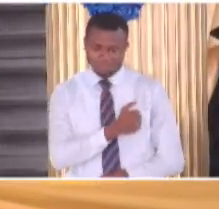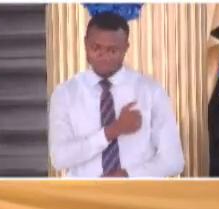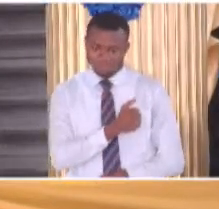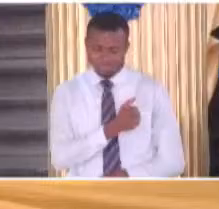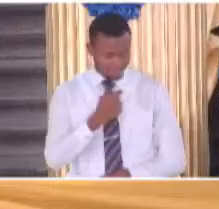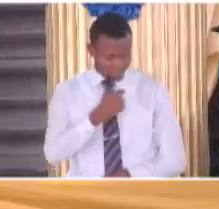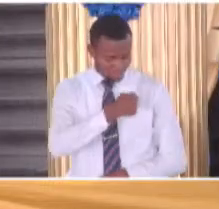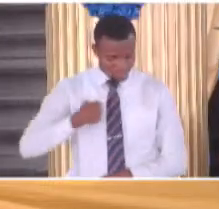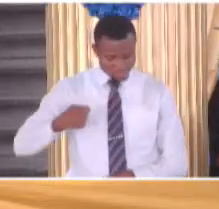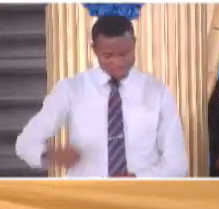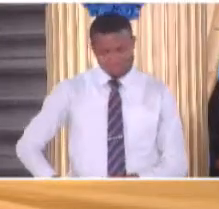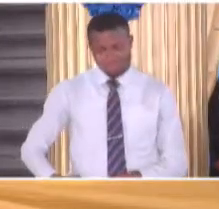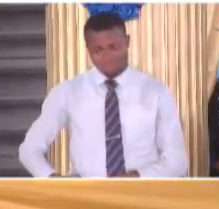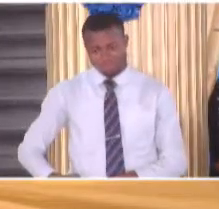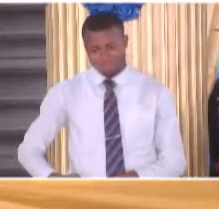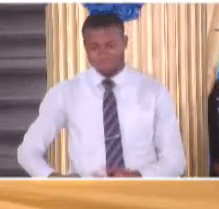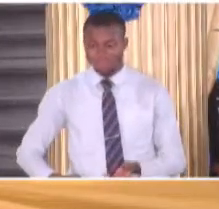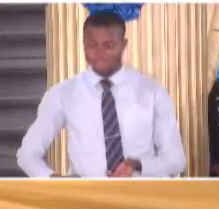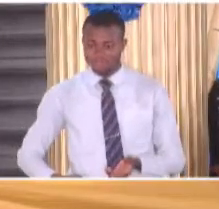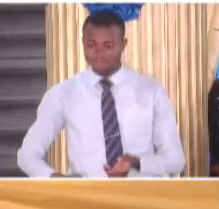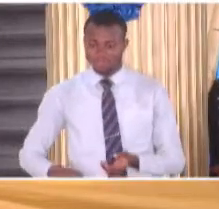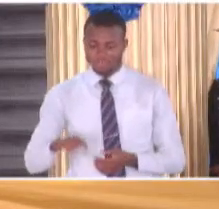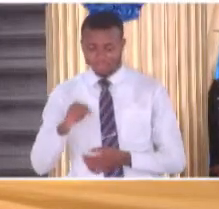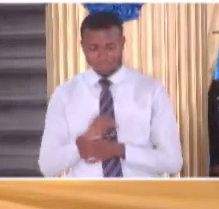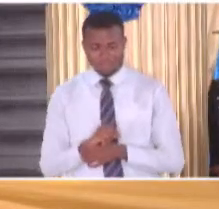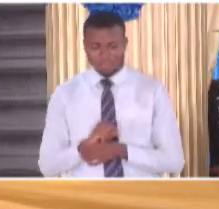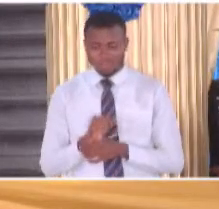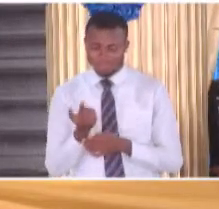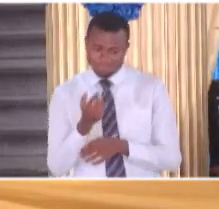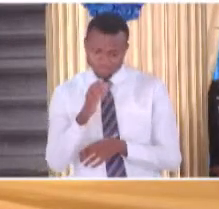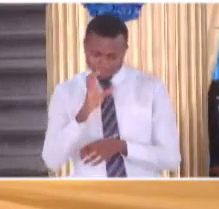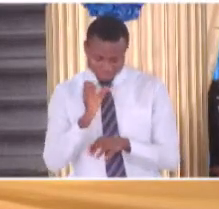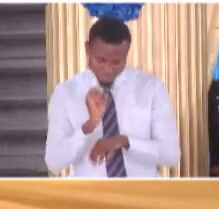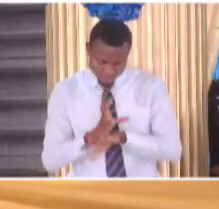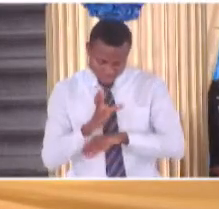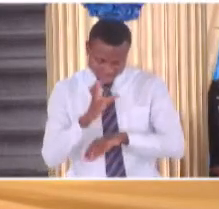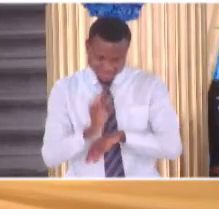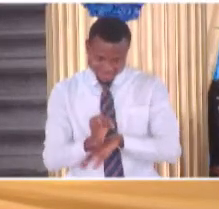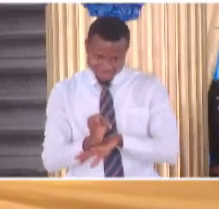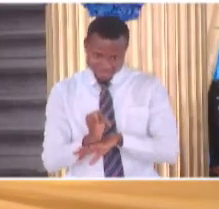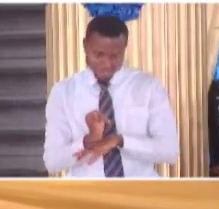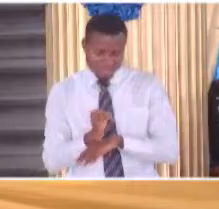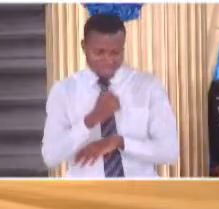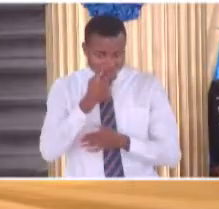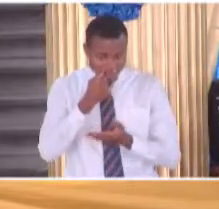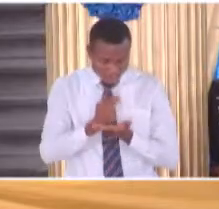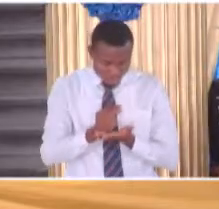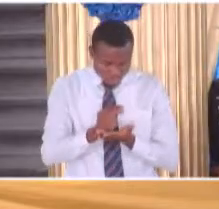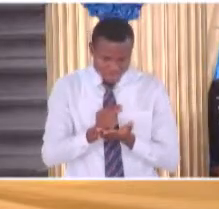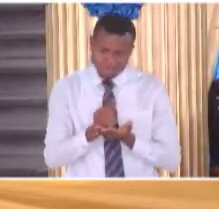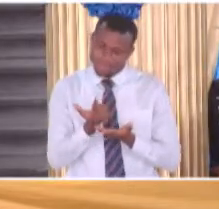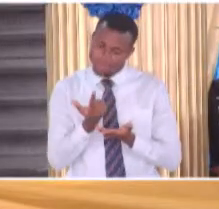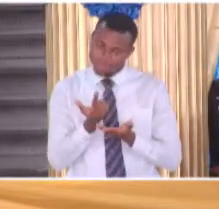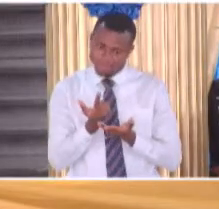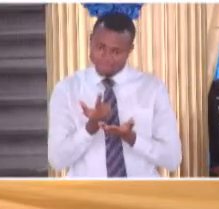China, Congo, Côte d'Ivoire, Gabon,